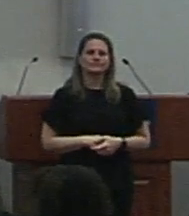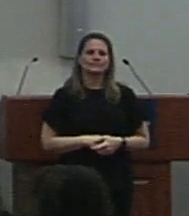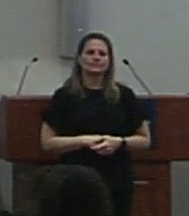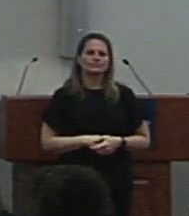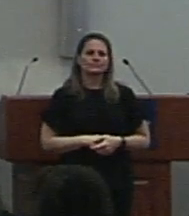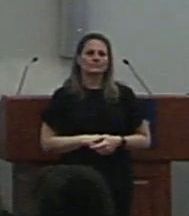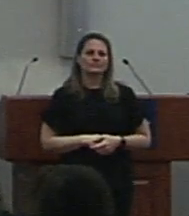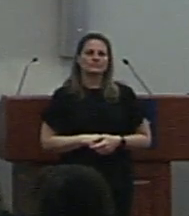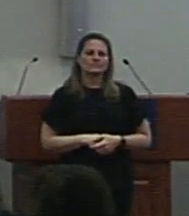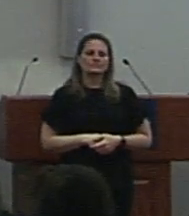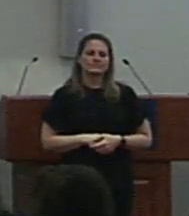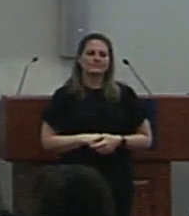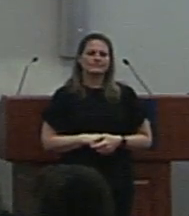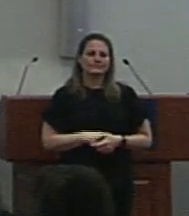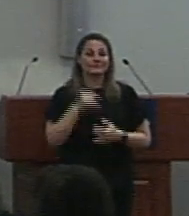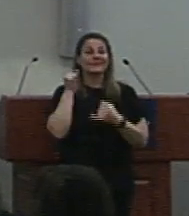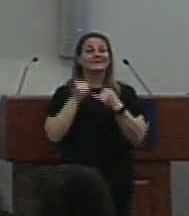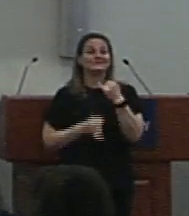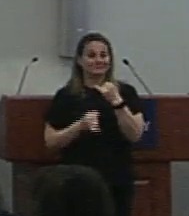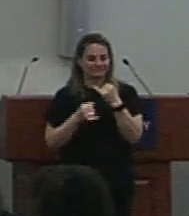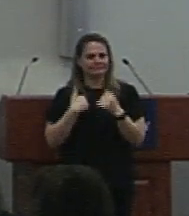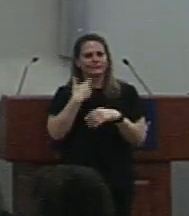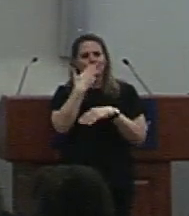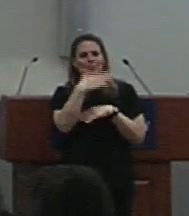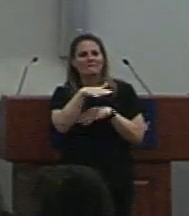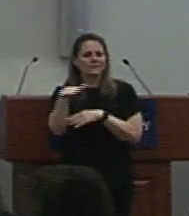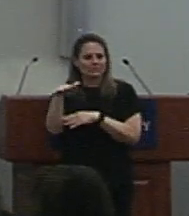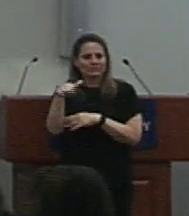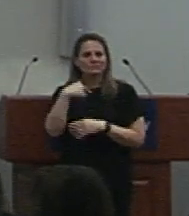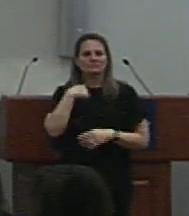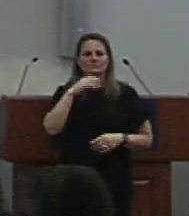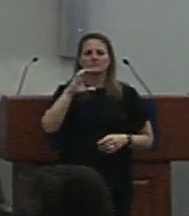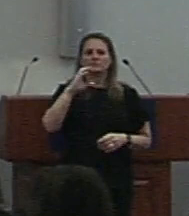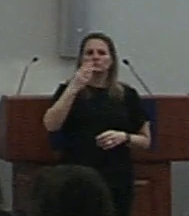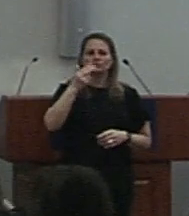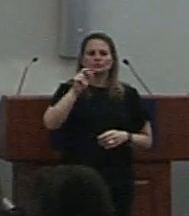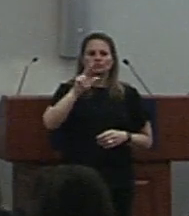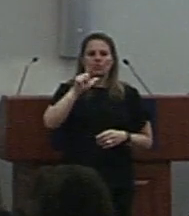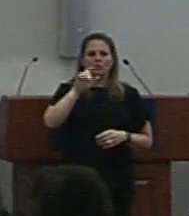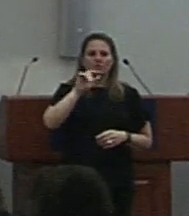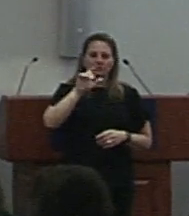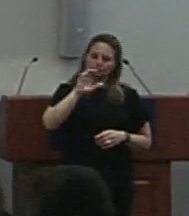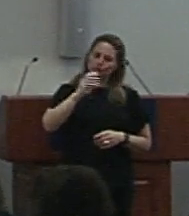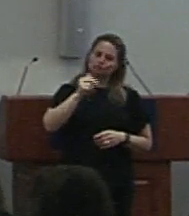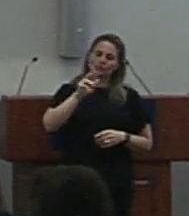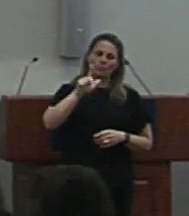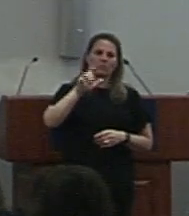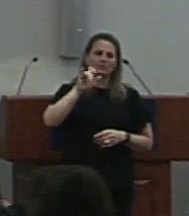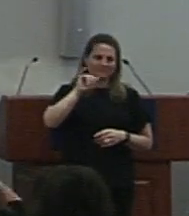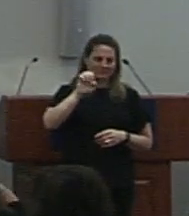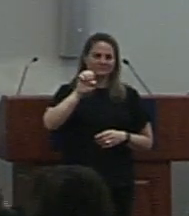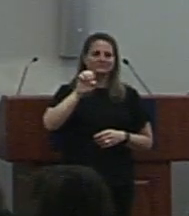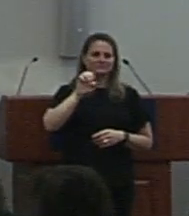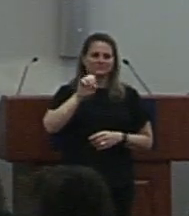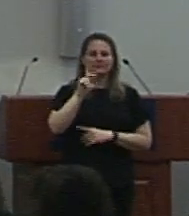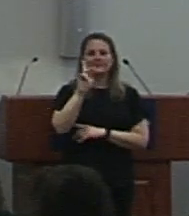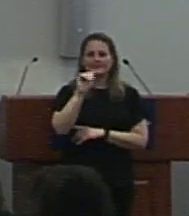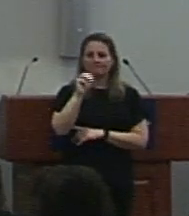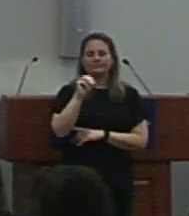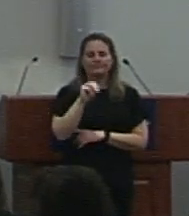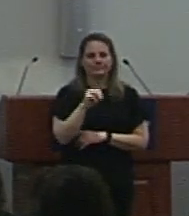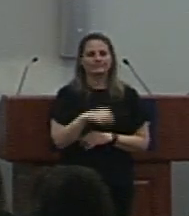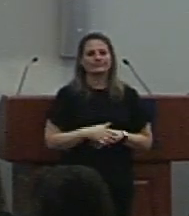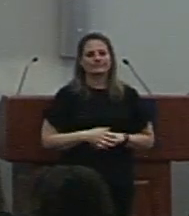Excuse me. Good afternoon. My name is Charlie Kim. I live in the North End, and I represent parents with students, with children